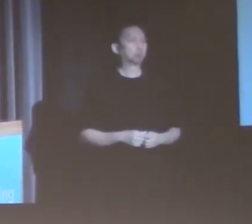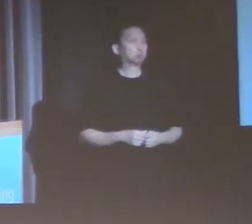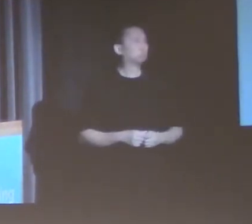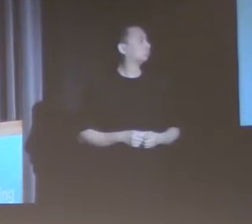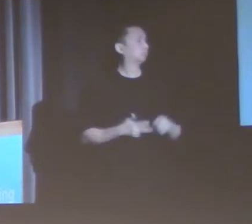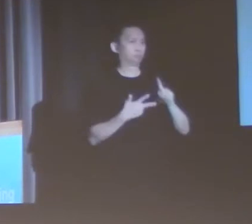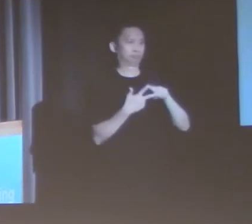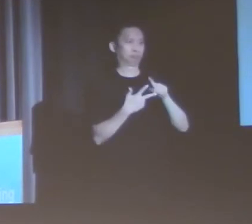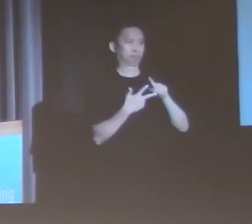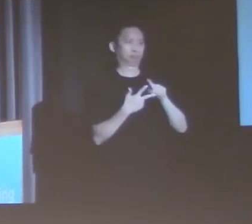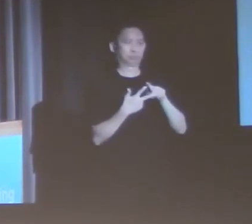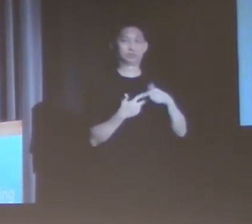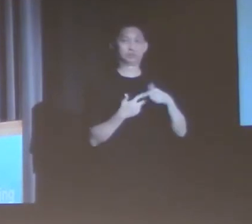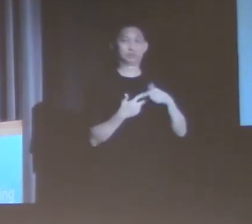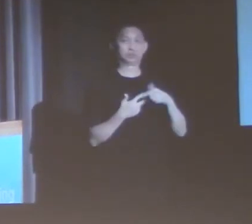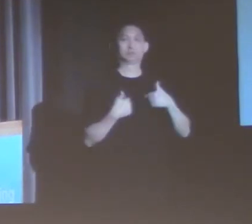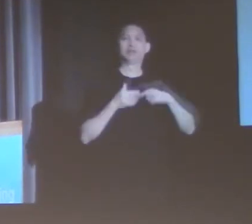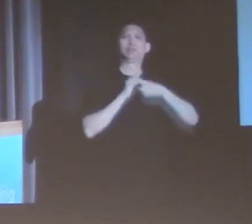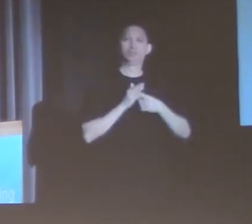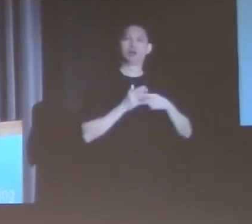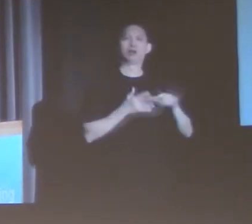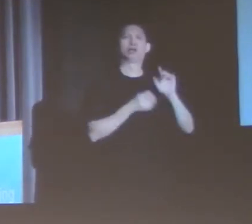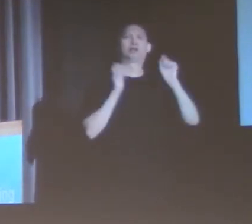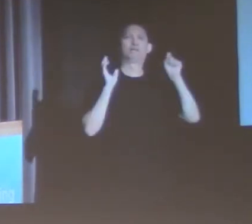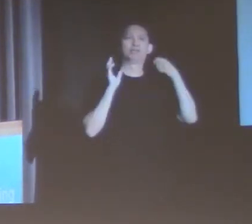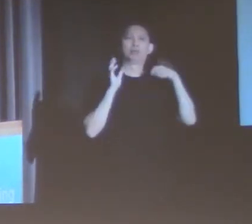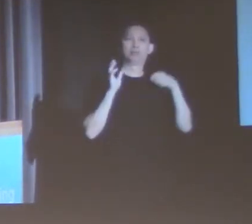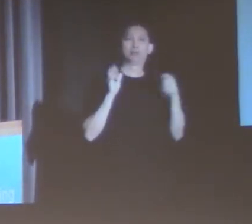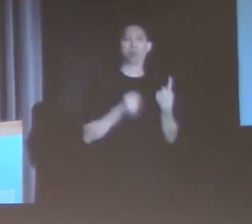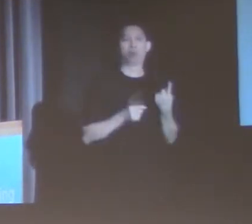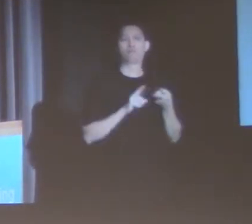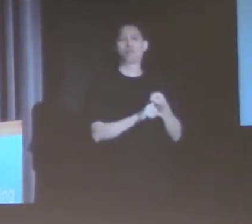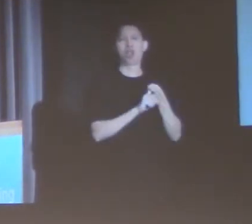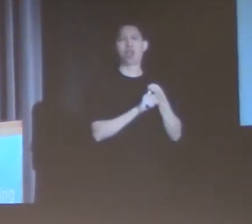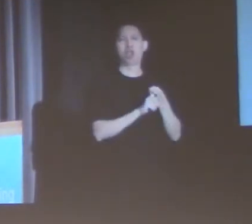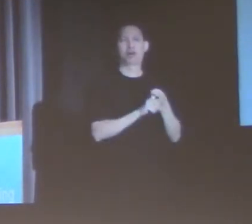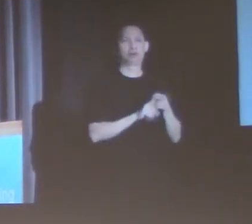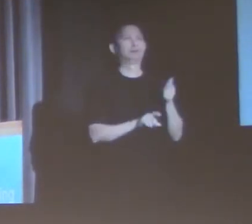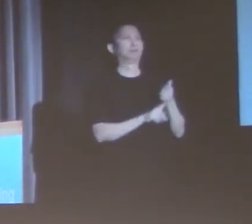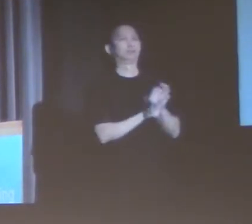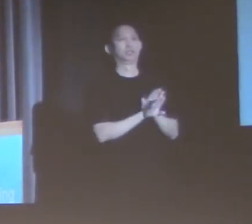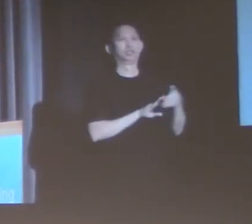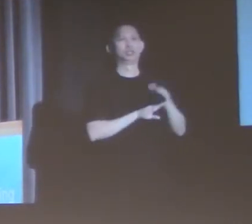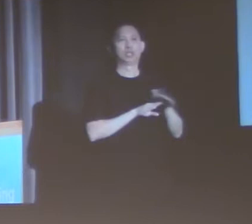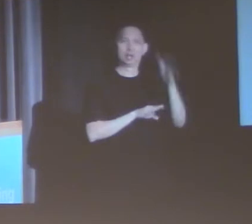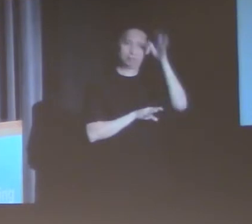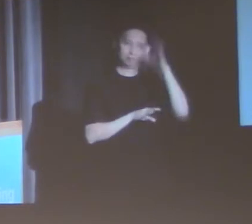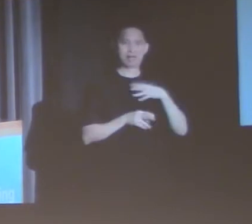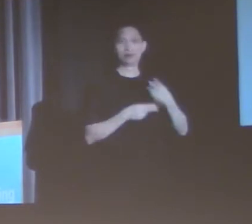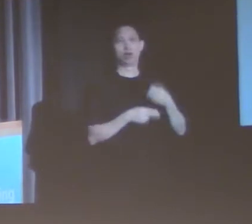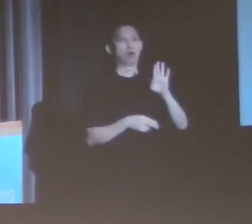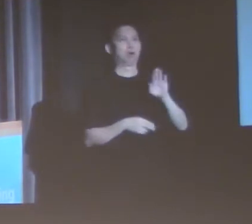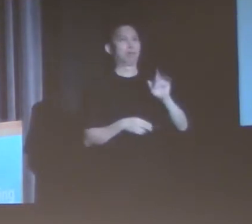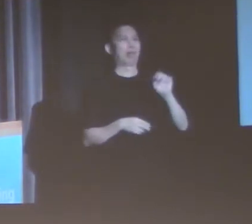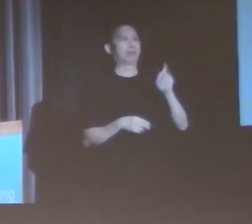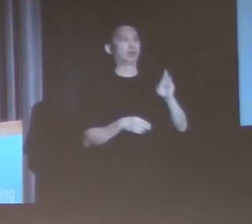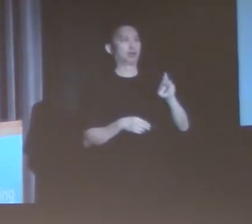started with me filming an old friend of mine, a Jamaican man called Blacker Dread, filming his mother's